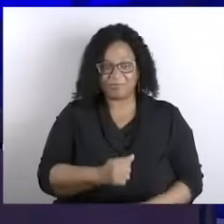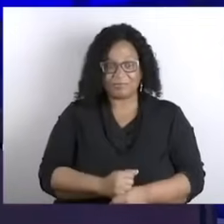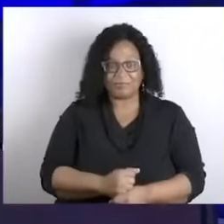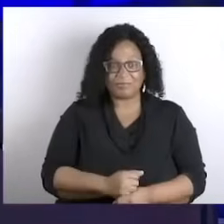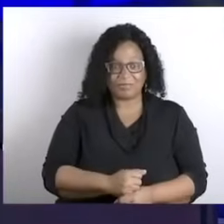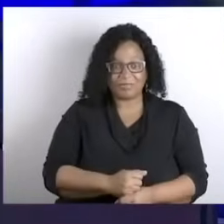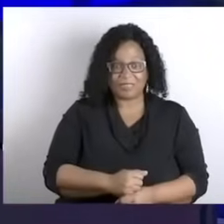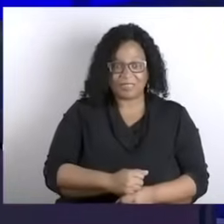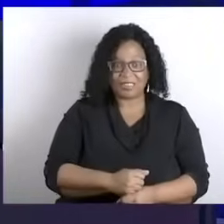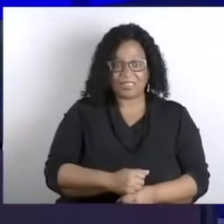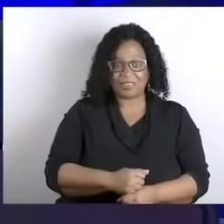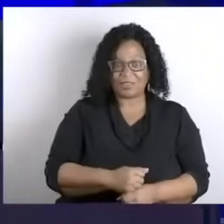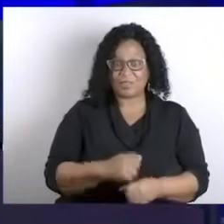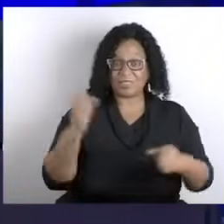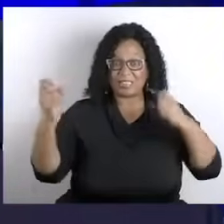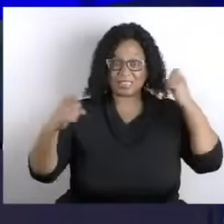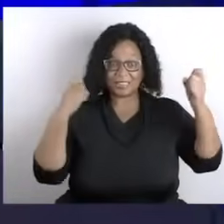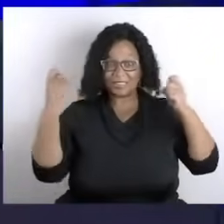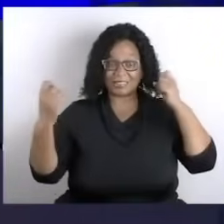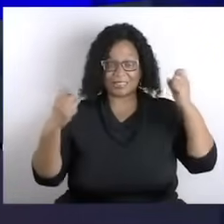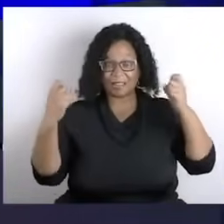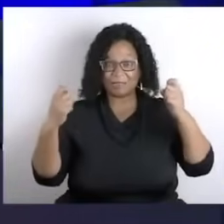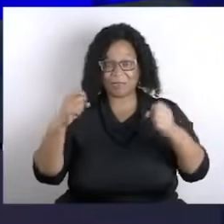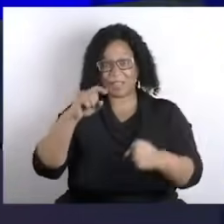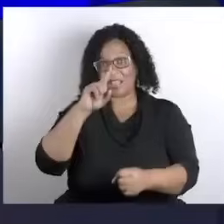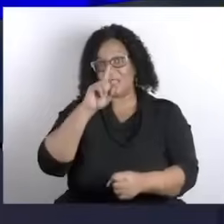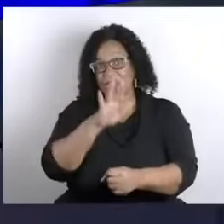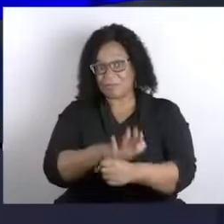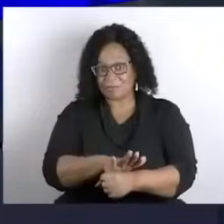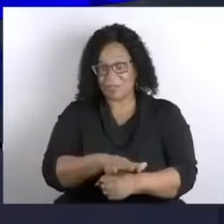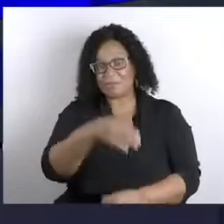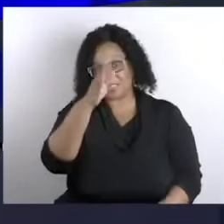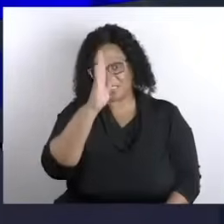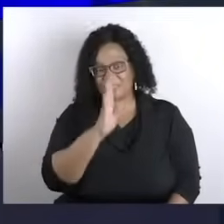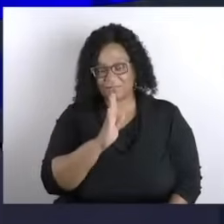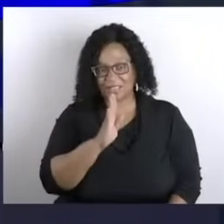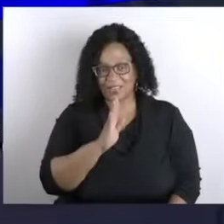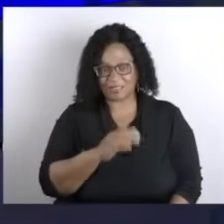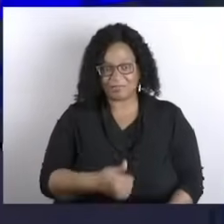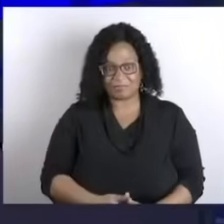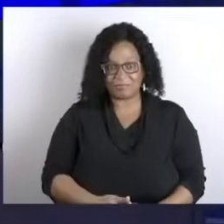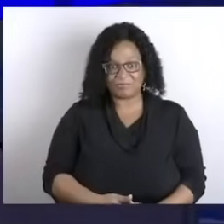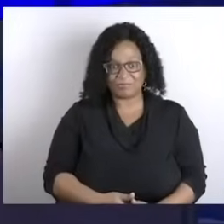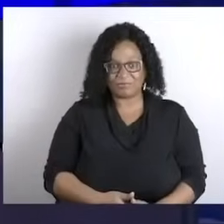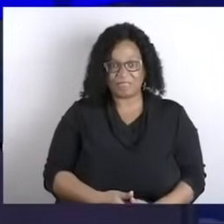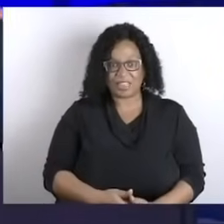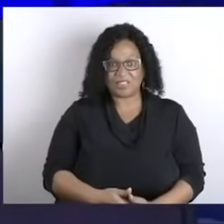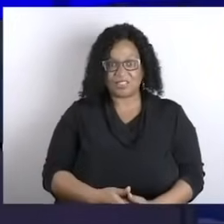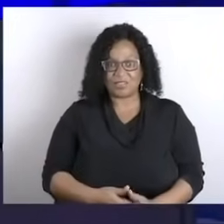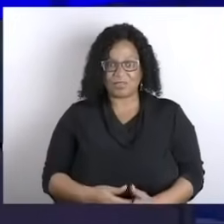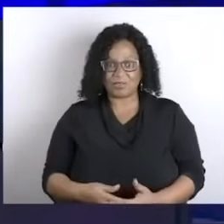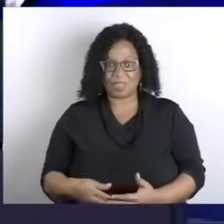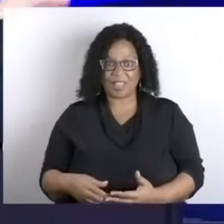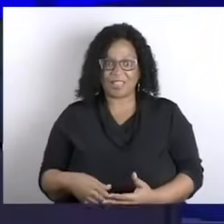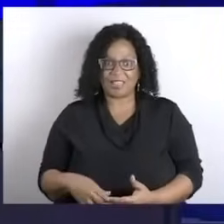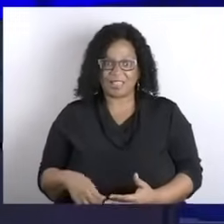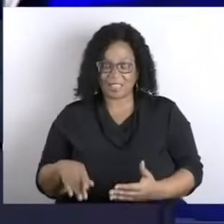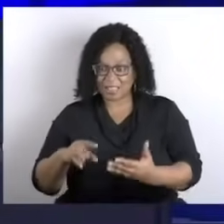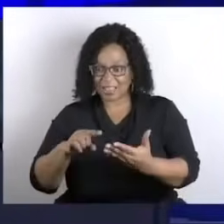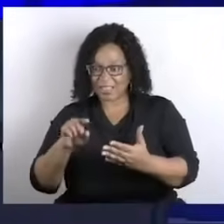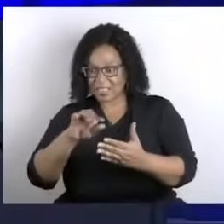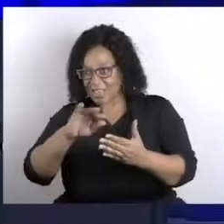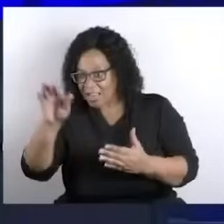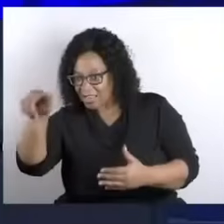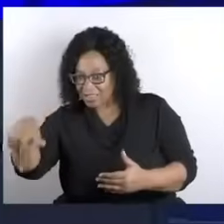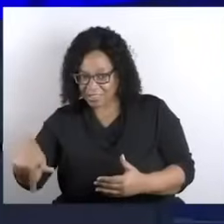right here in your Bible. The participation and promises of God are real clear when you get down to those latter verses of the text, the letter that